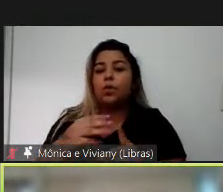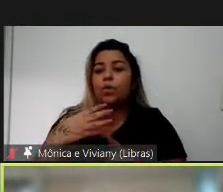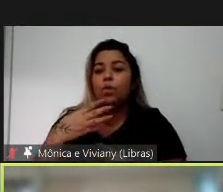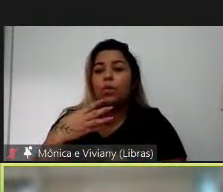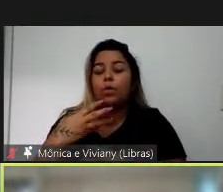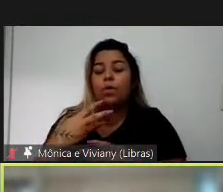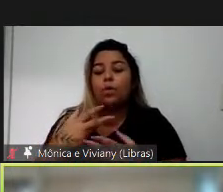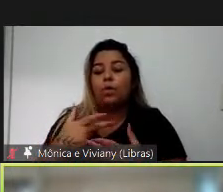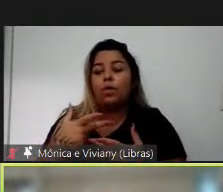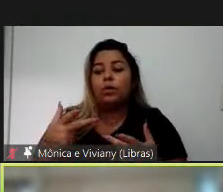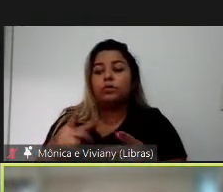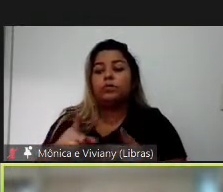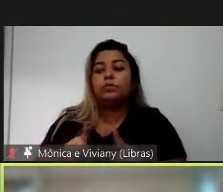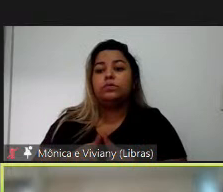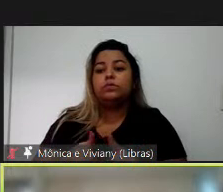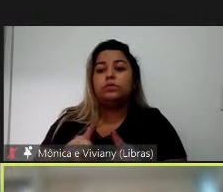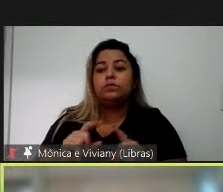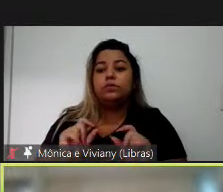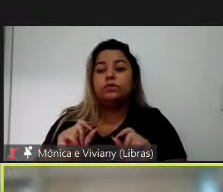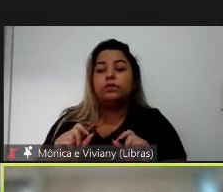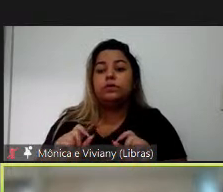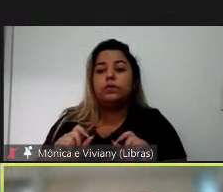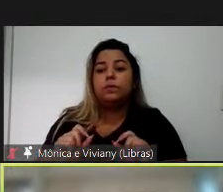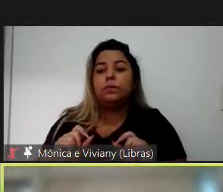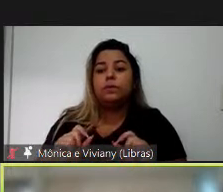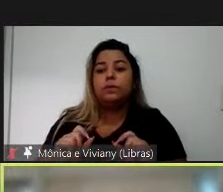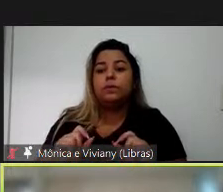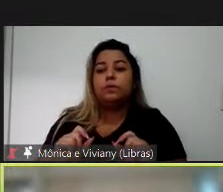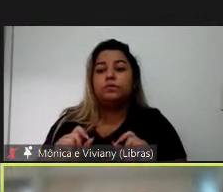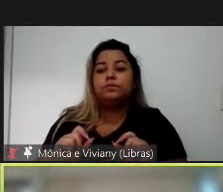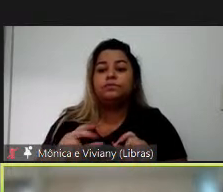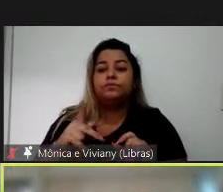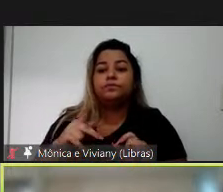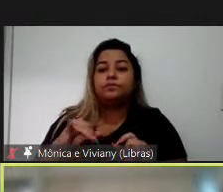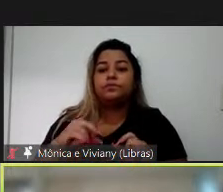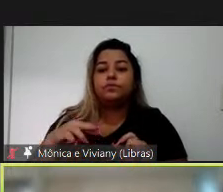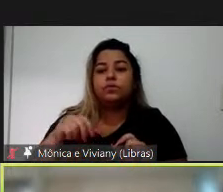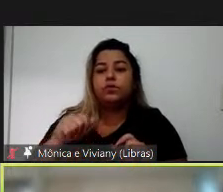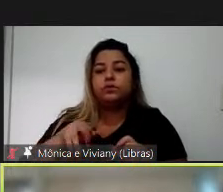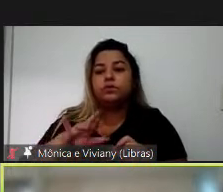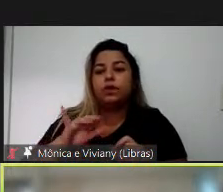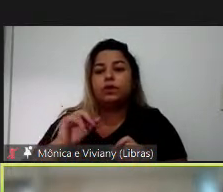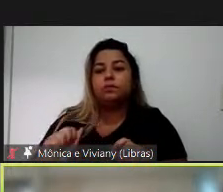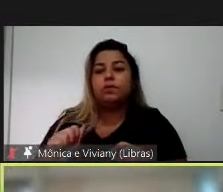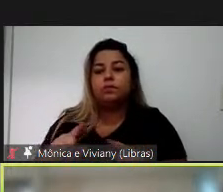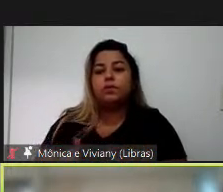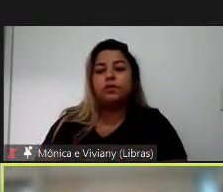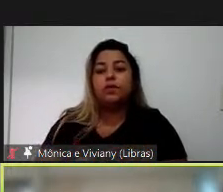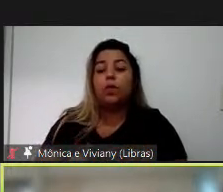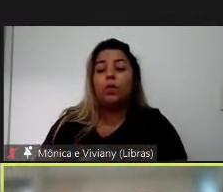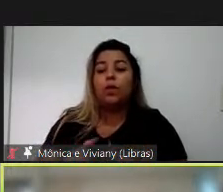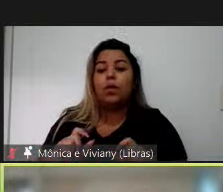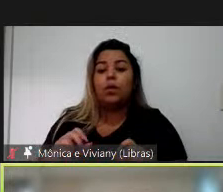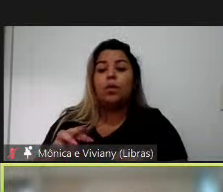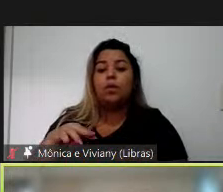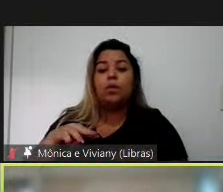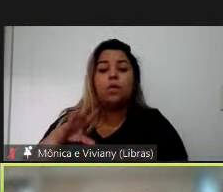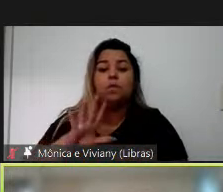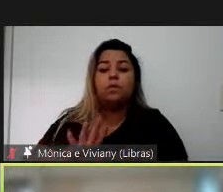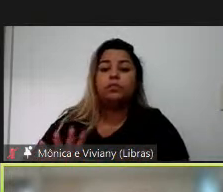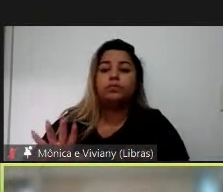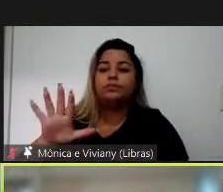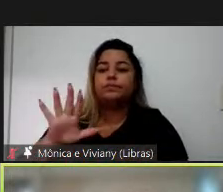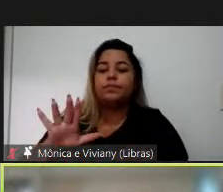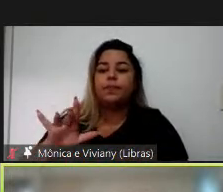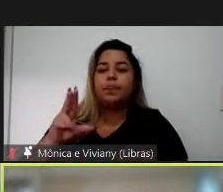consolidates which are the effective interventions within primary healthcare for the malnutrition way. So this